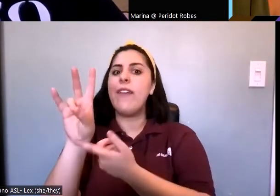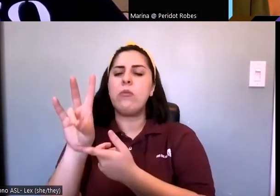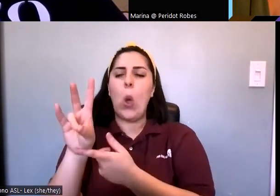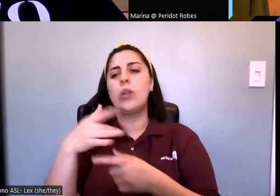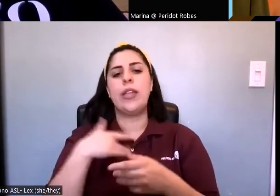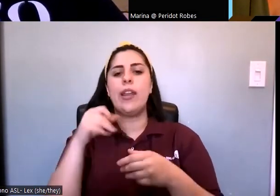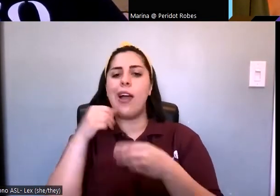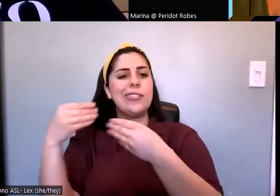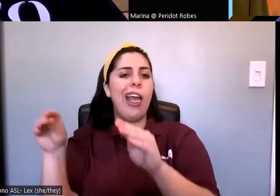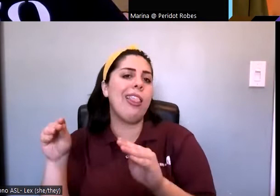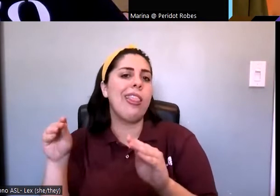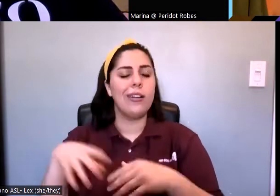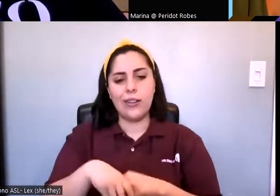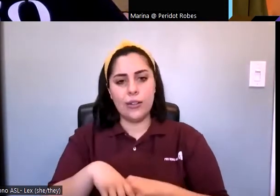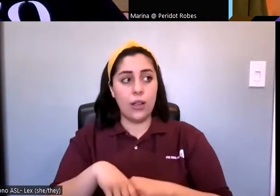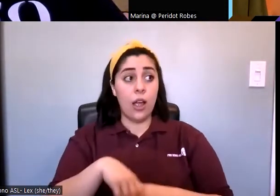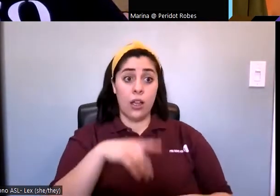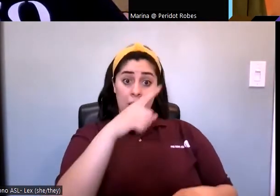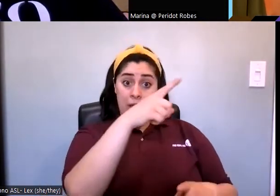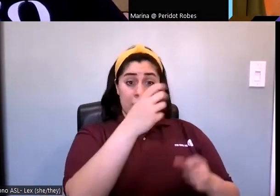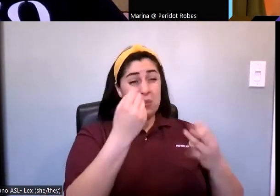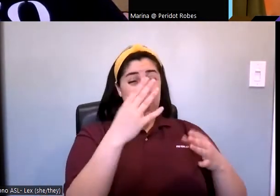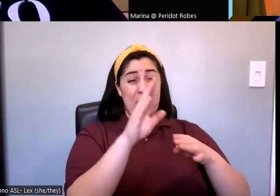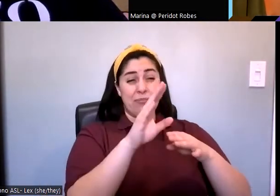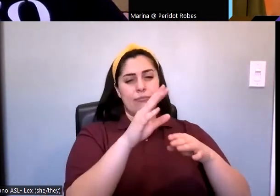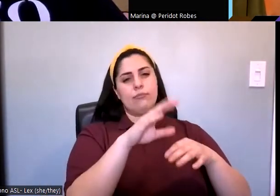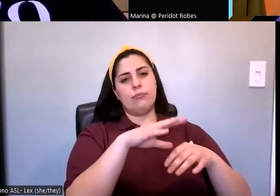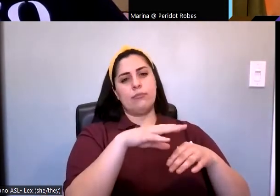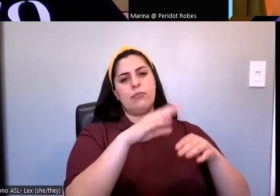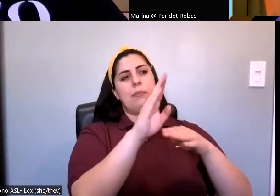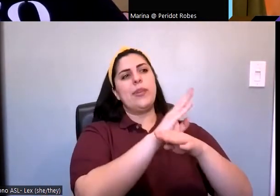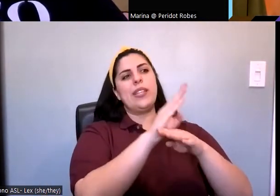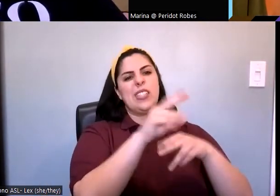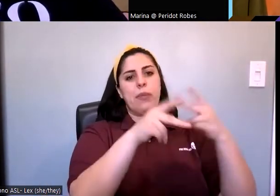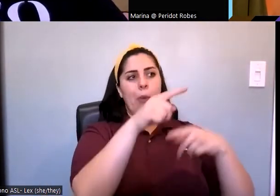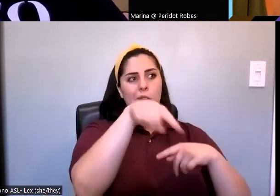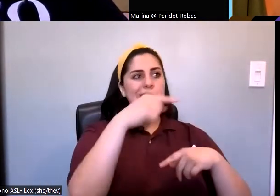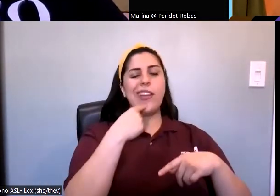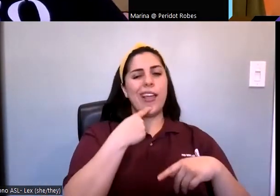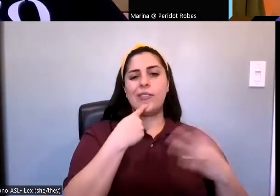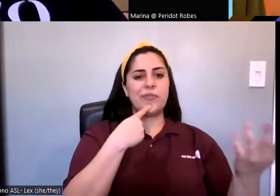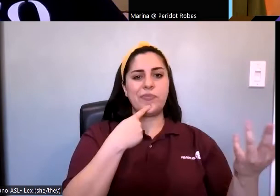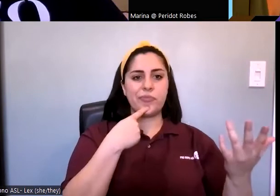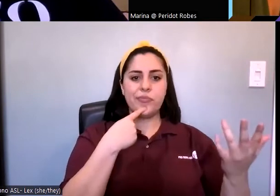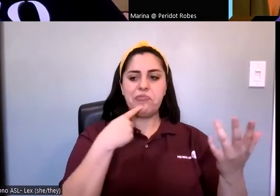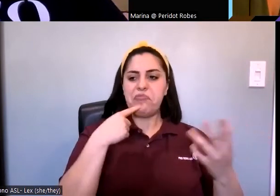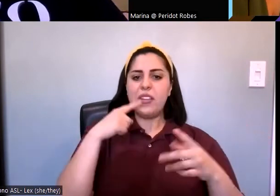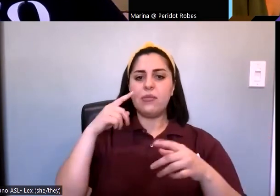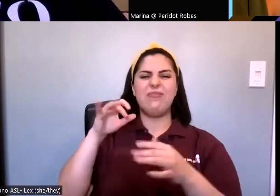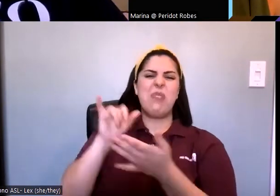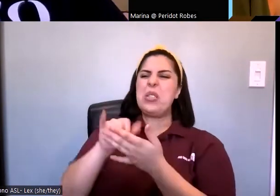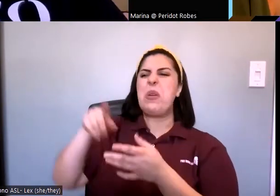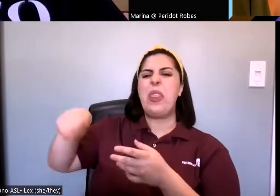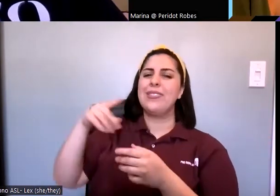I understand now where they were coming from, because they're in mostly plus size resale. And when someone who's